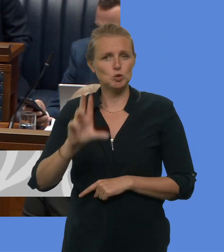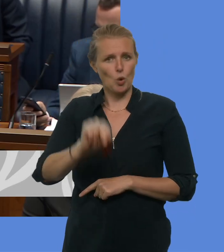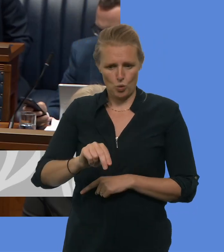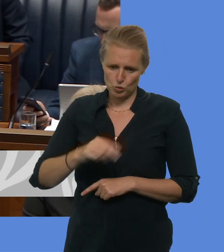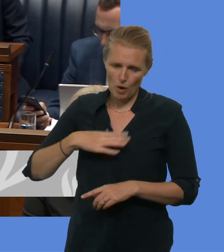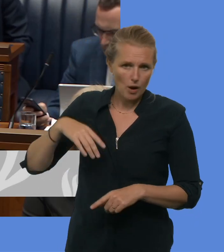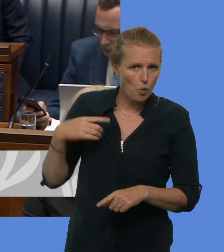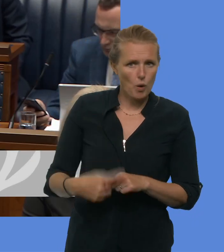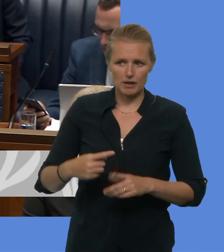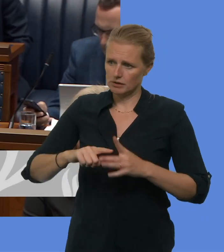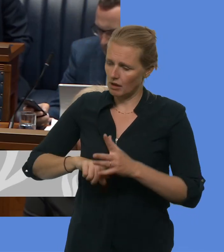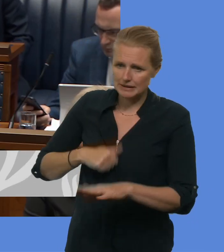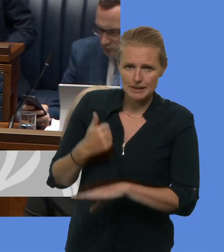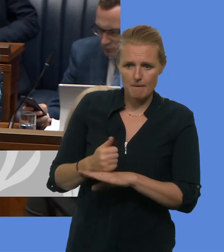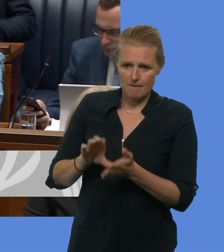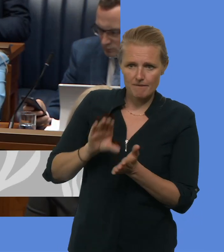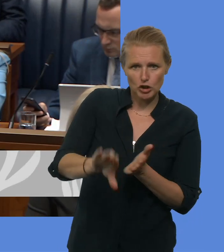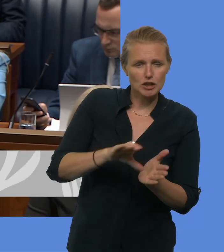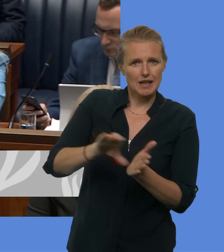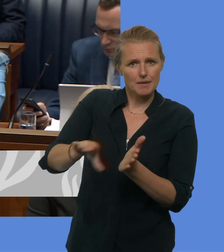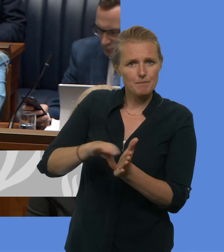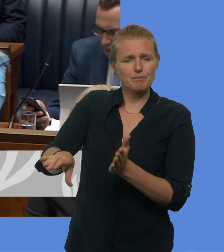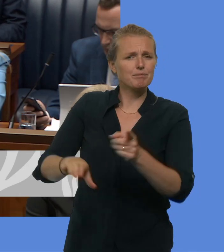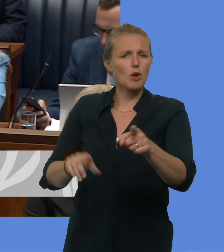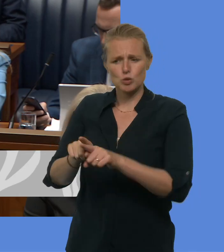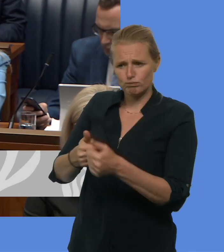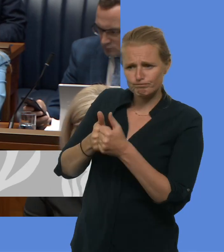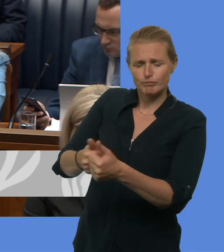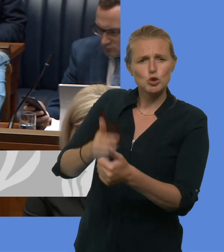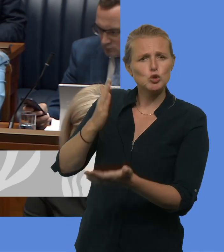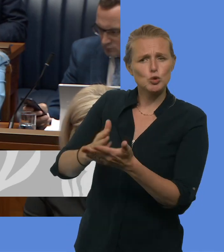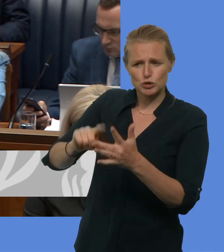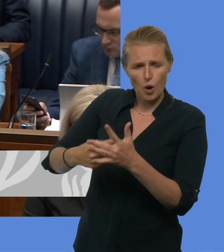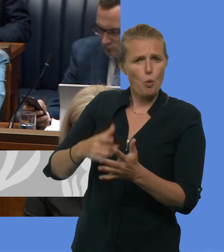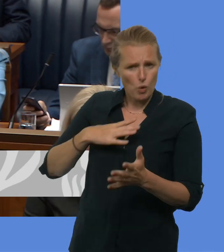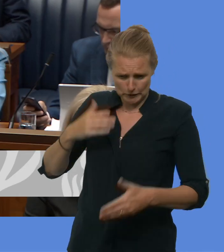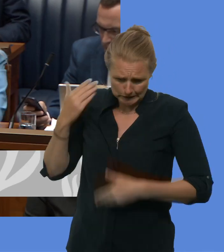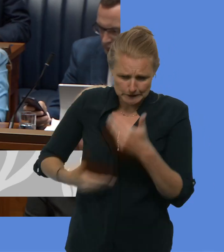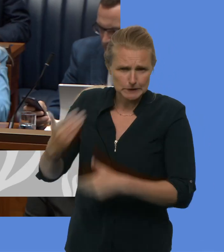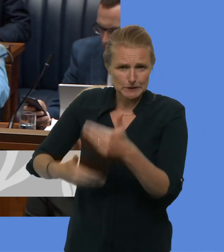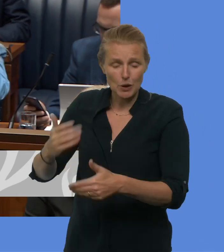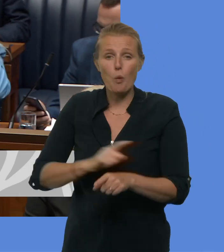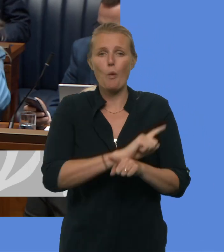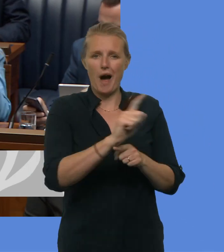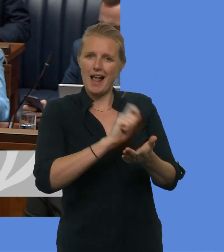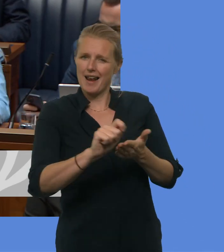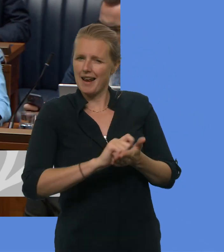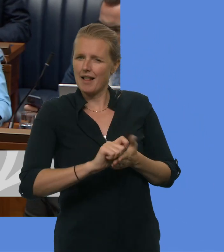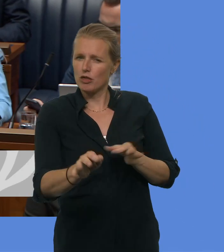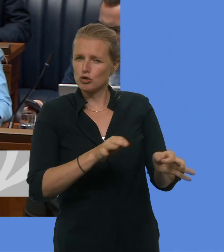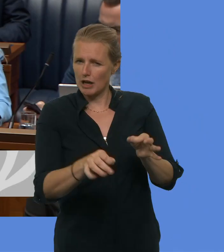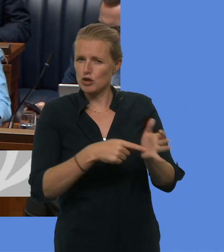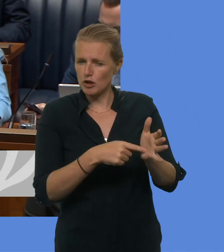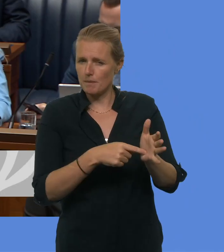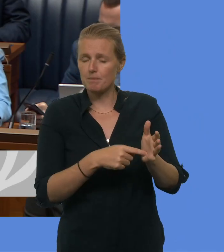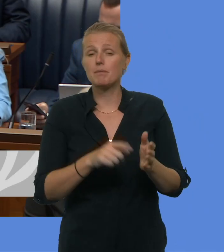scheme. It's why we intervened to support organisations like Sure Start. But it's also why we're implementing the standardisation